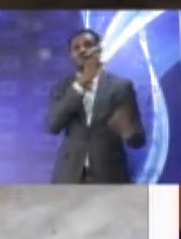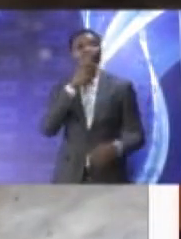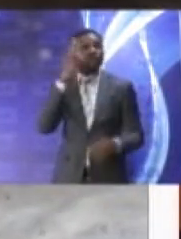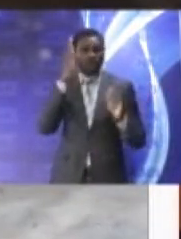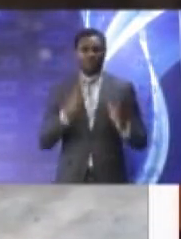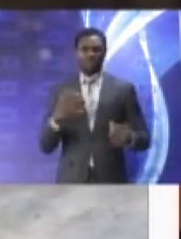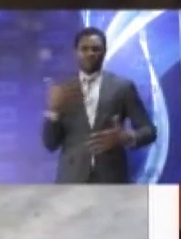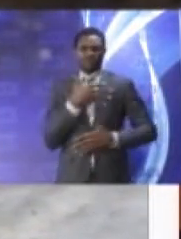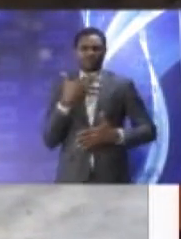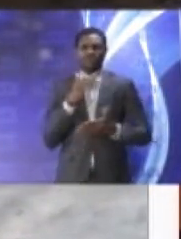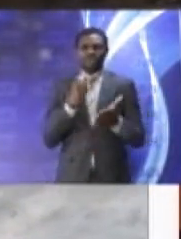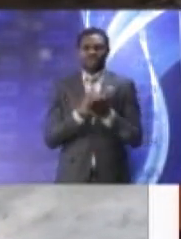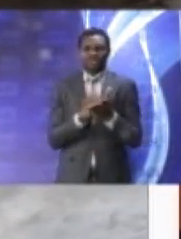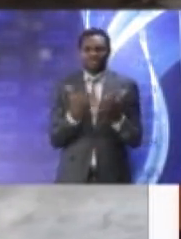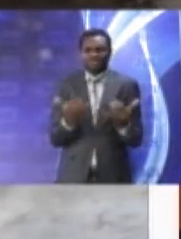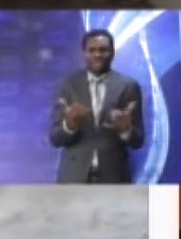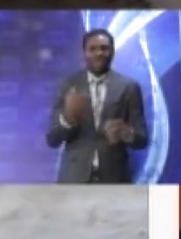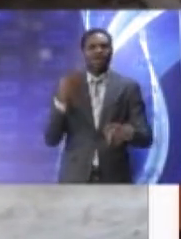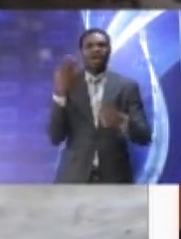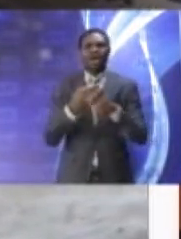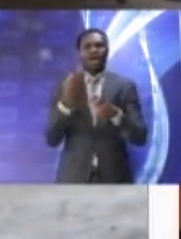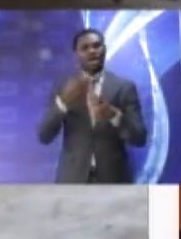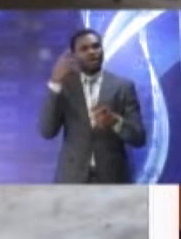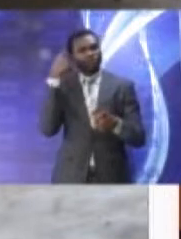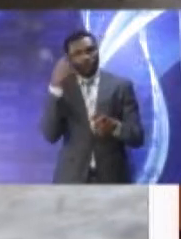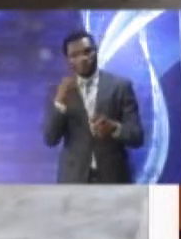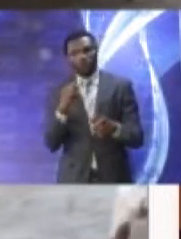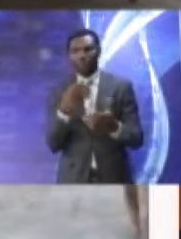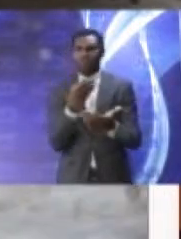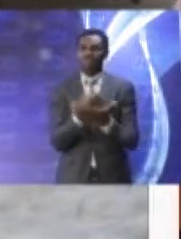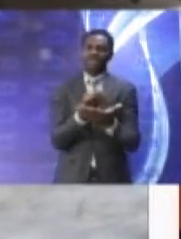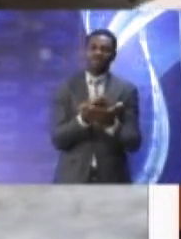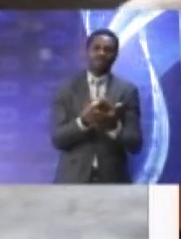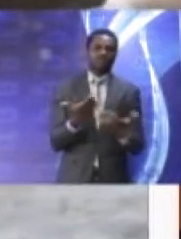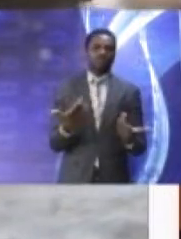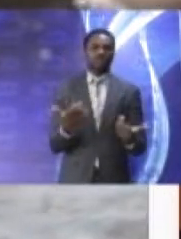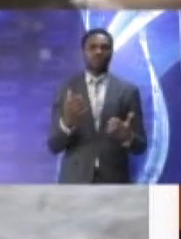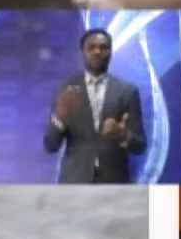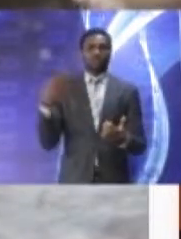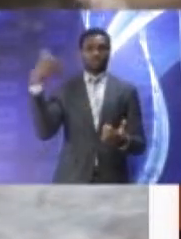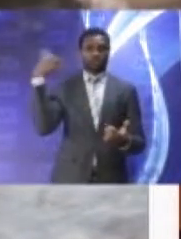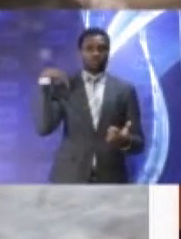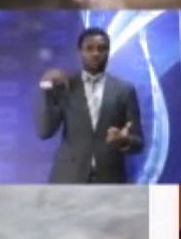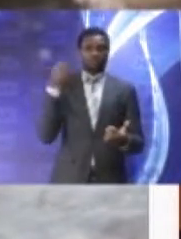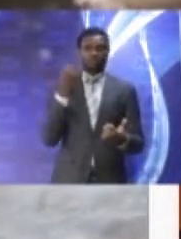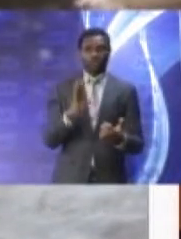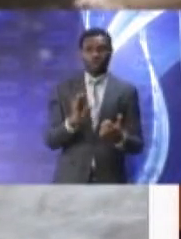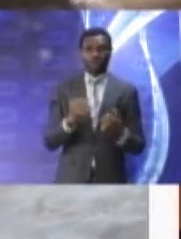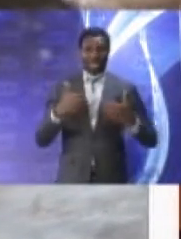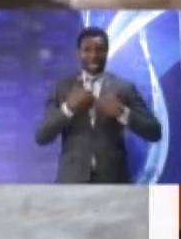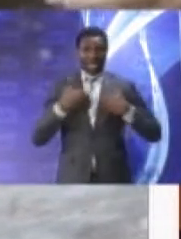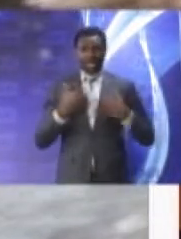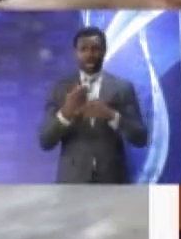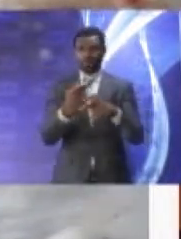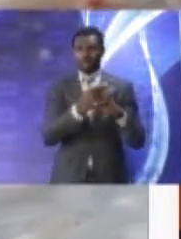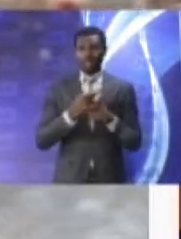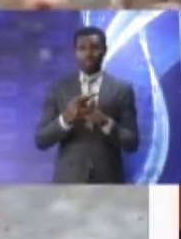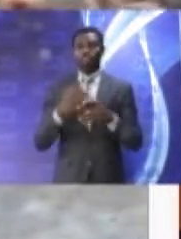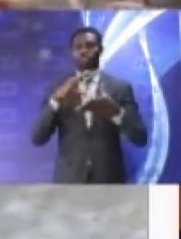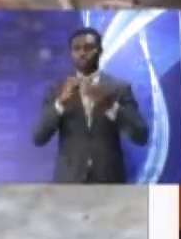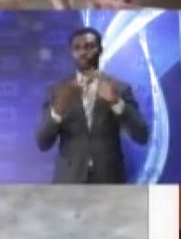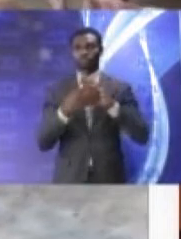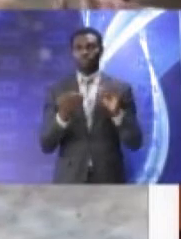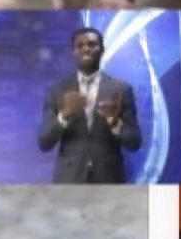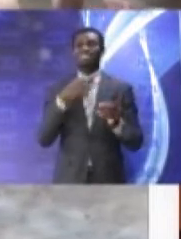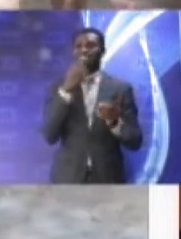time around it will be hard on their socioeconomic well-being. The Chief Veterinary Officer of the Federation says the disease is harmless to